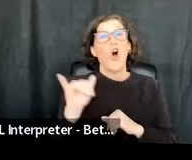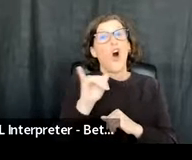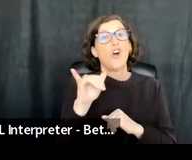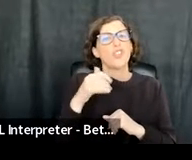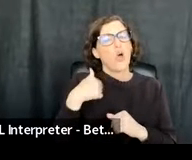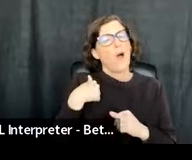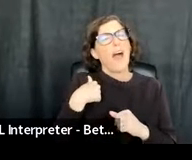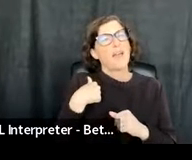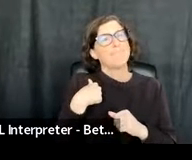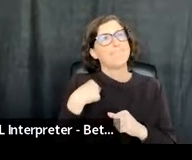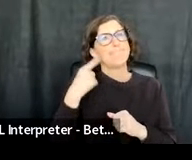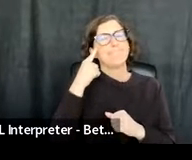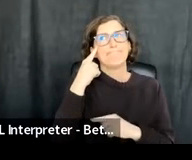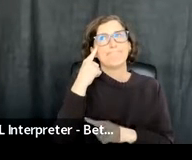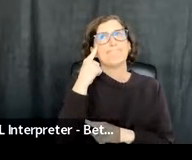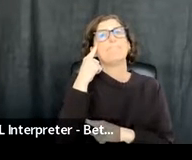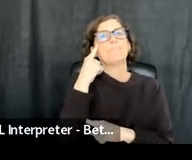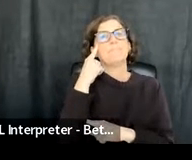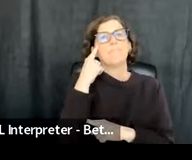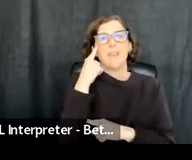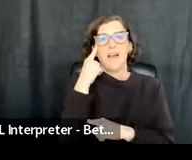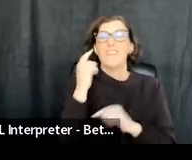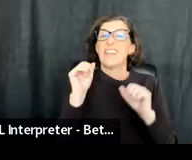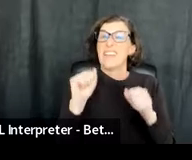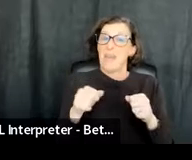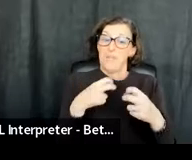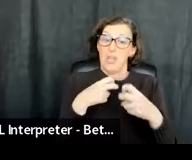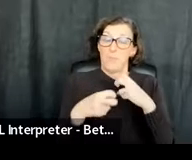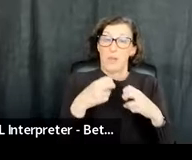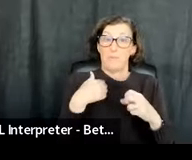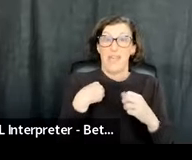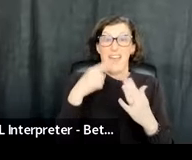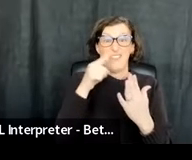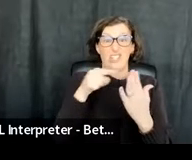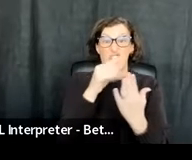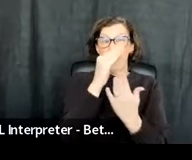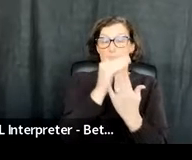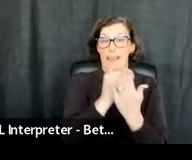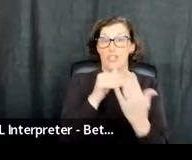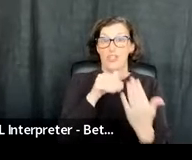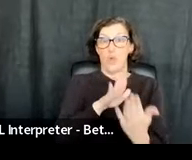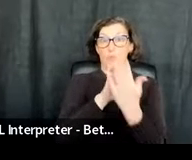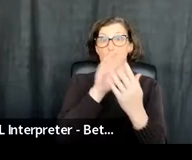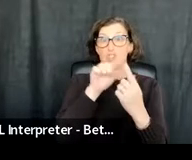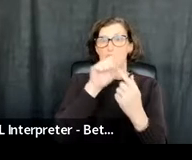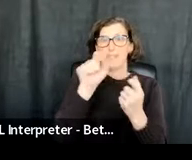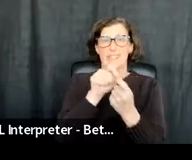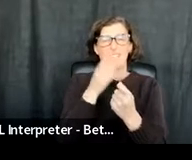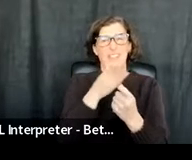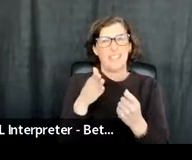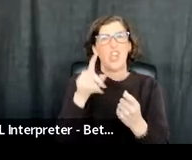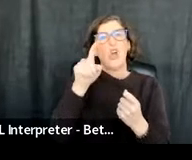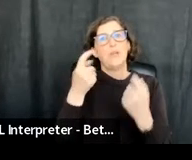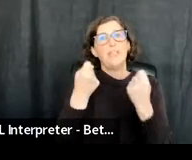me, of how problematic it can be just to have a checklist approach to certain things. We have to really try our best to have